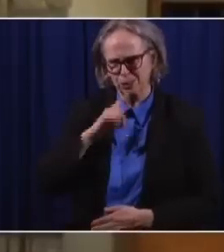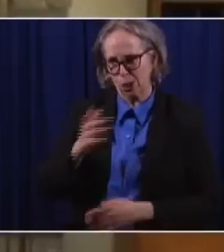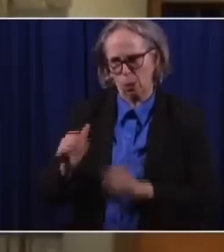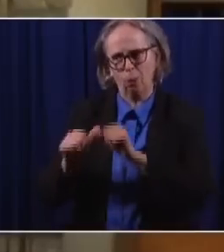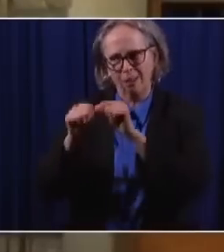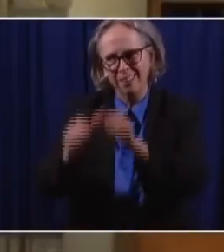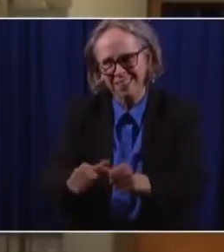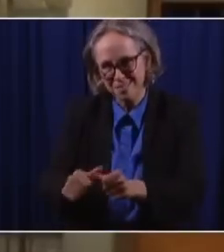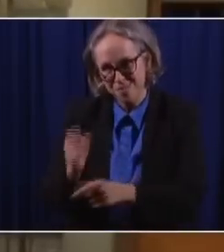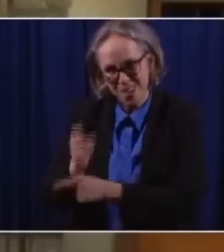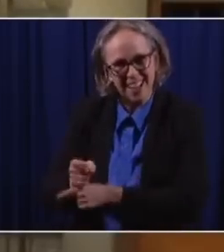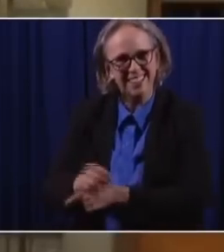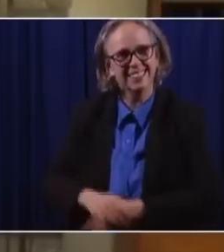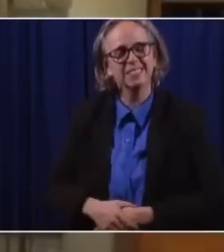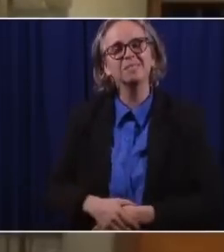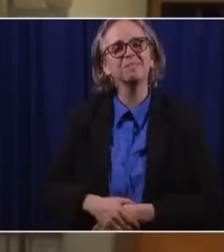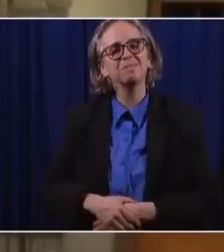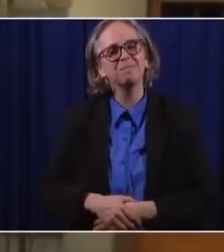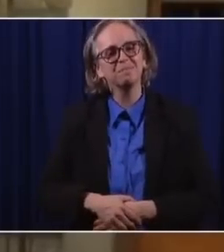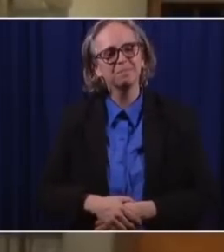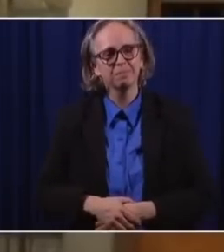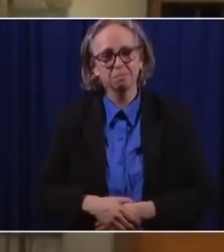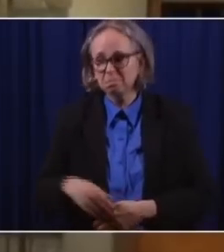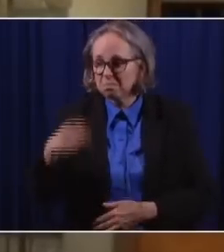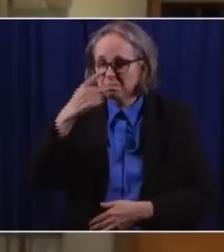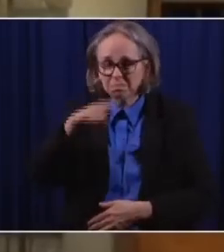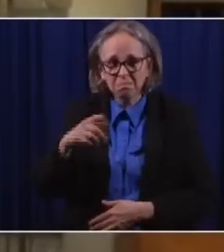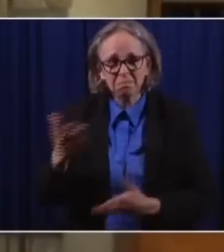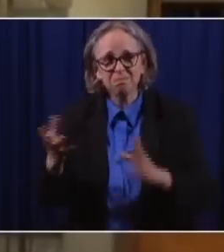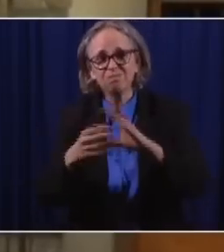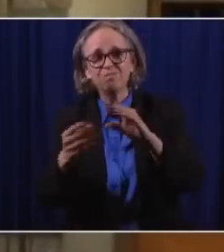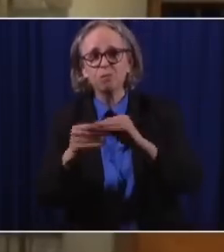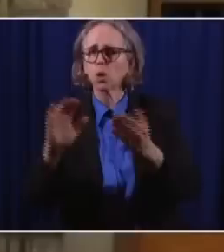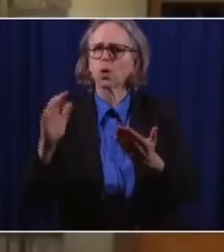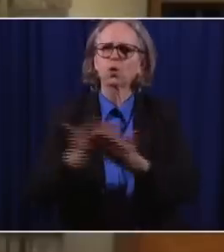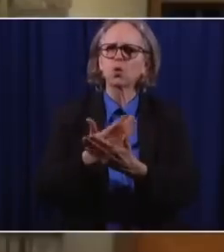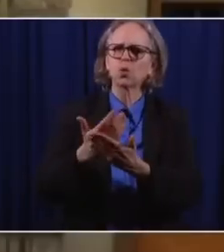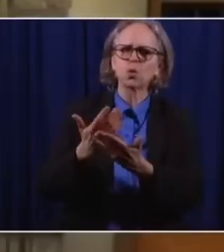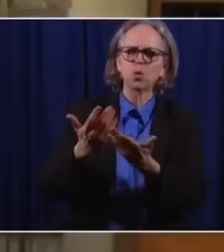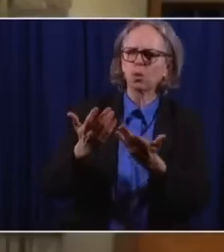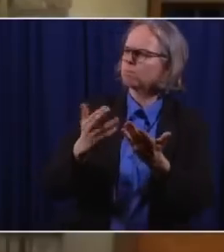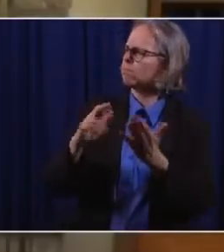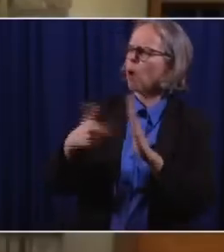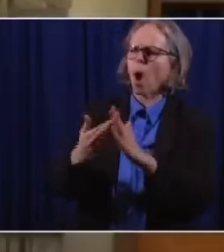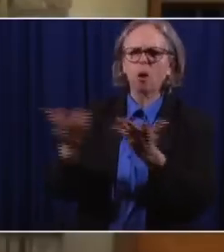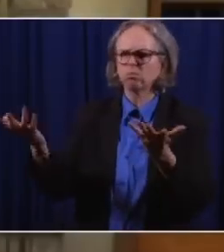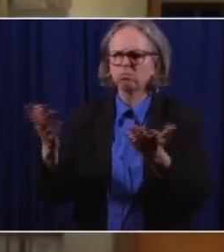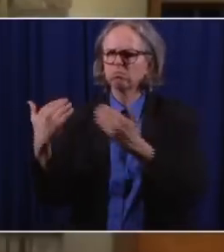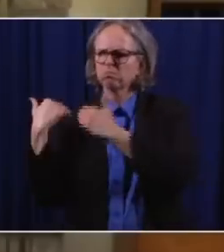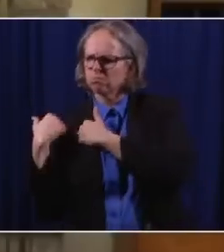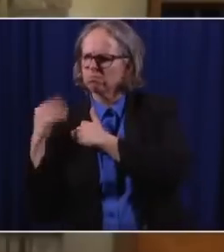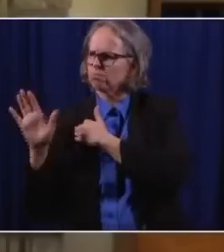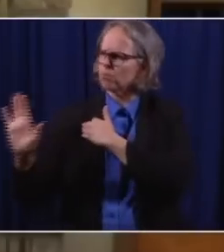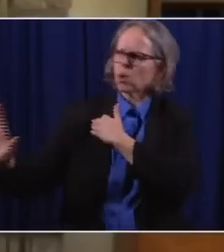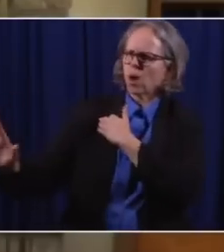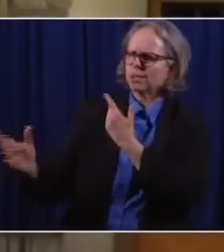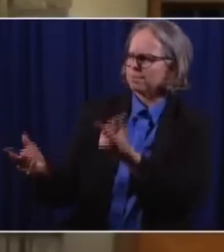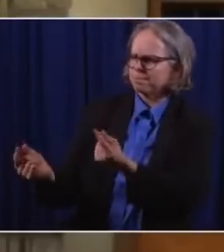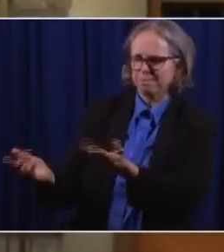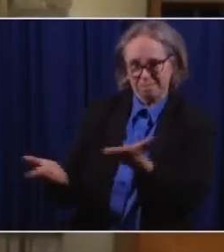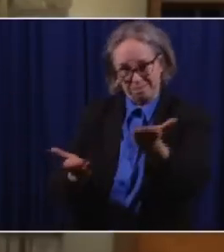if you could just kind of tell us about some of the your new role and how you see that in the health